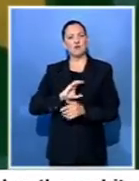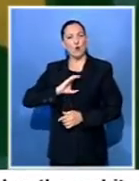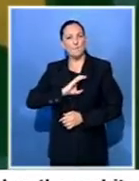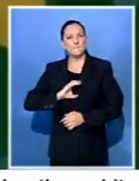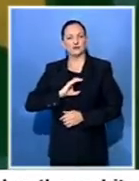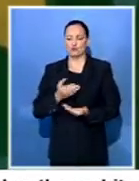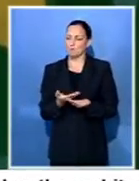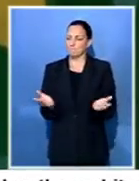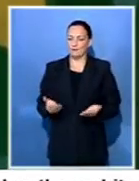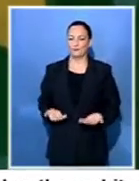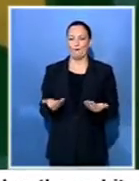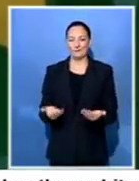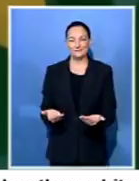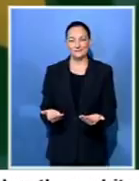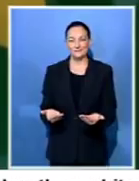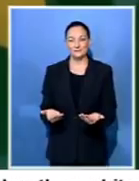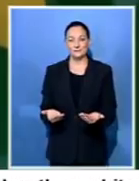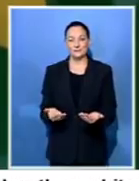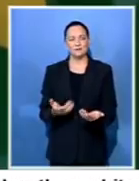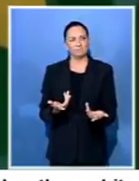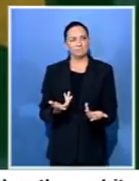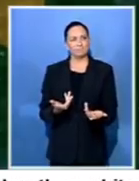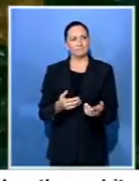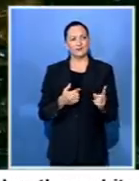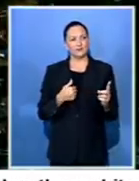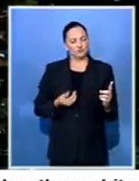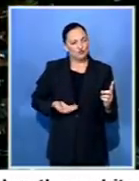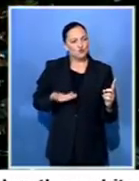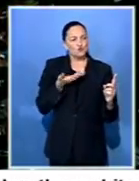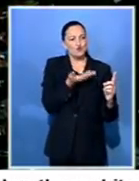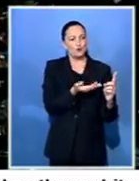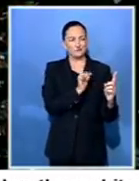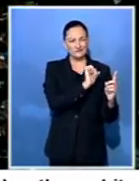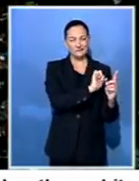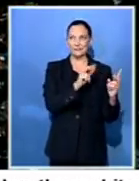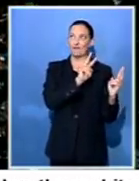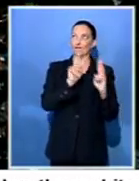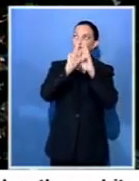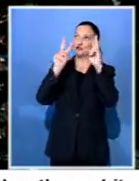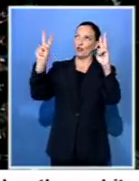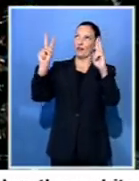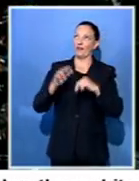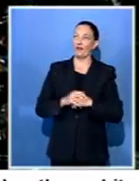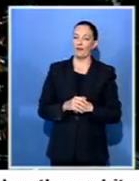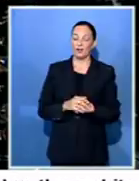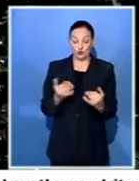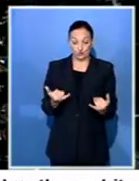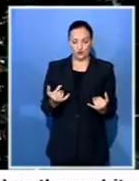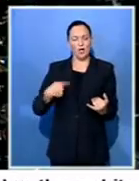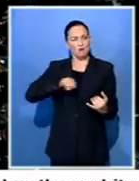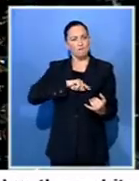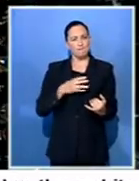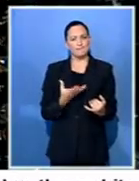public service. It is a tribute to Zola Skweyiya's vision that we today have a